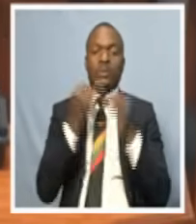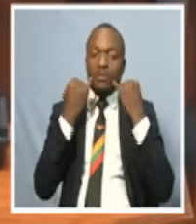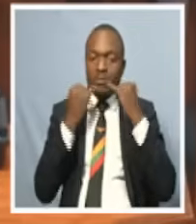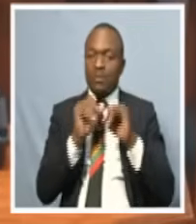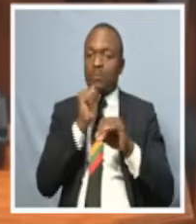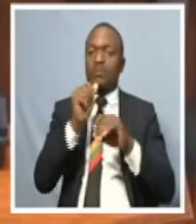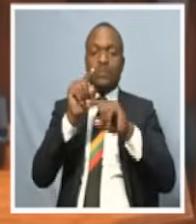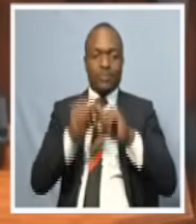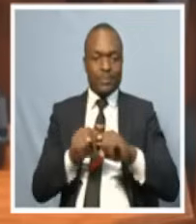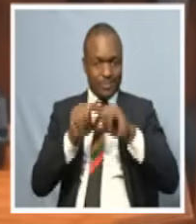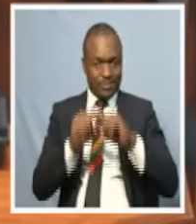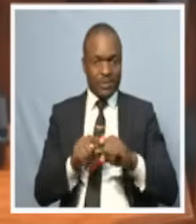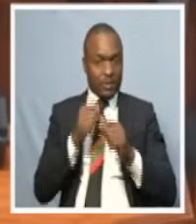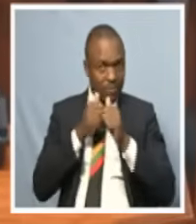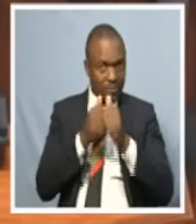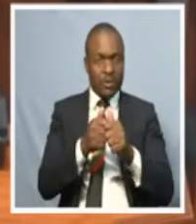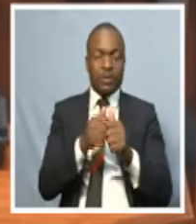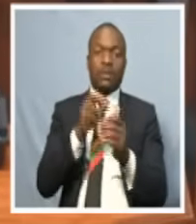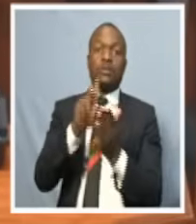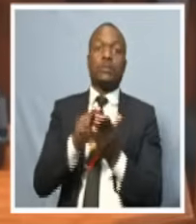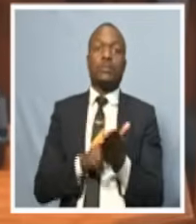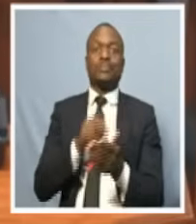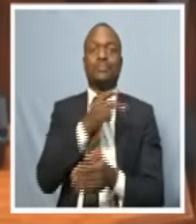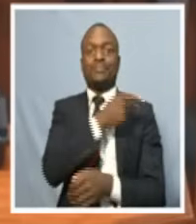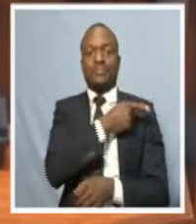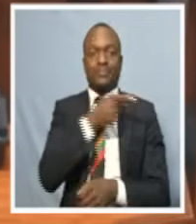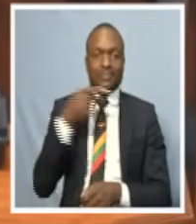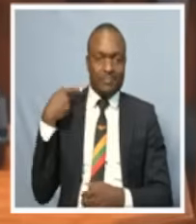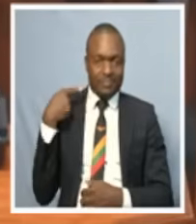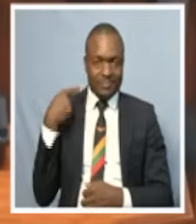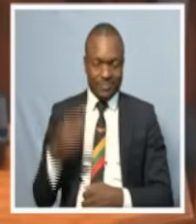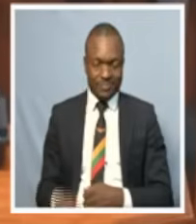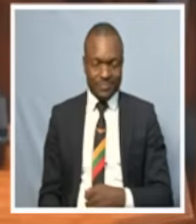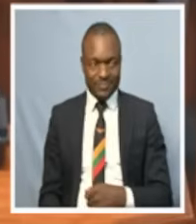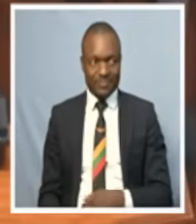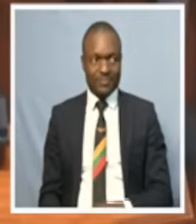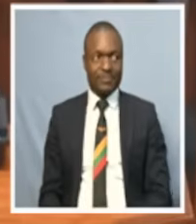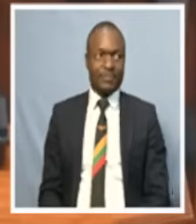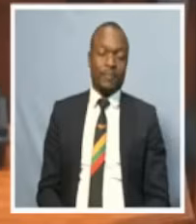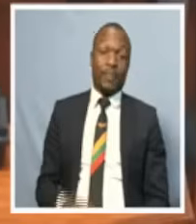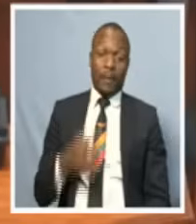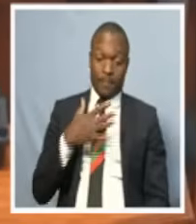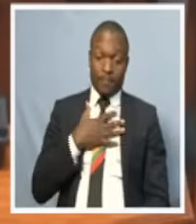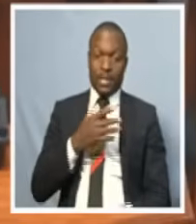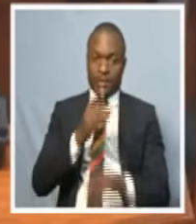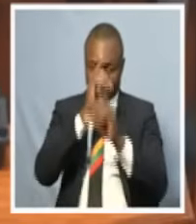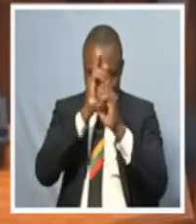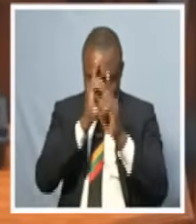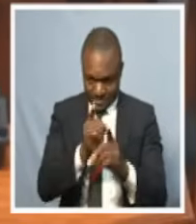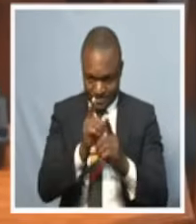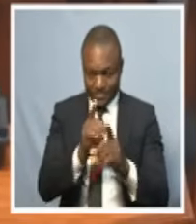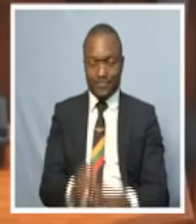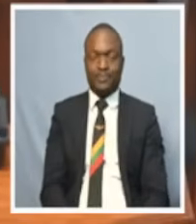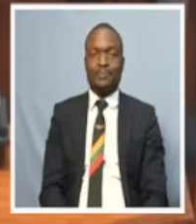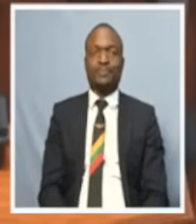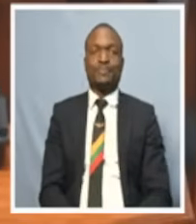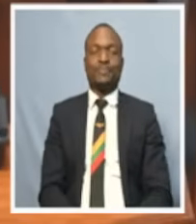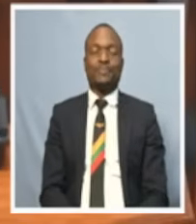reliable, according to the rules of this House. That is my ruling.